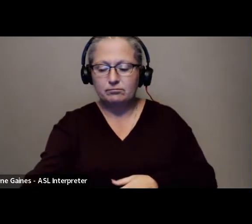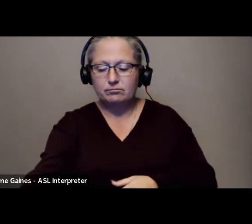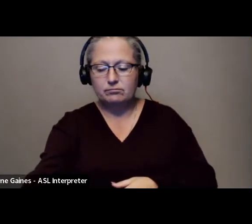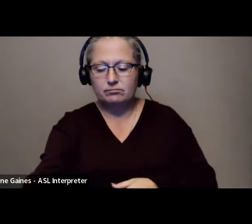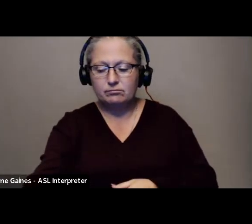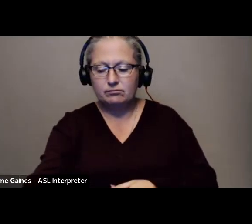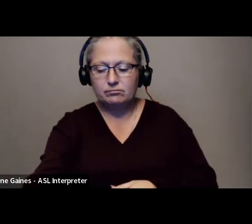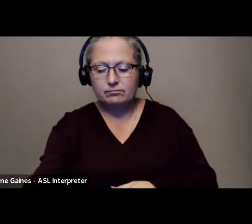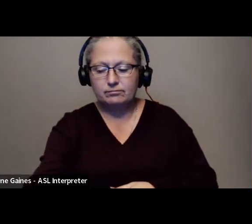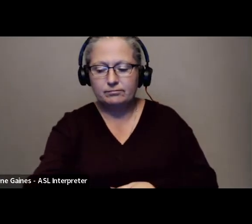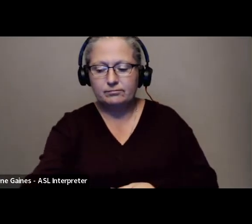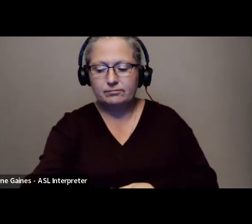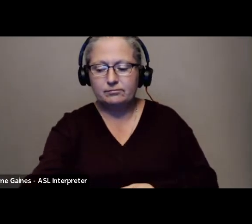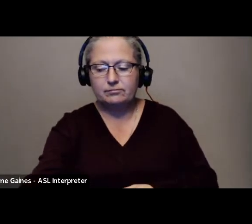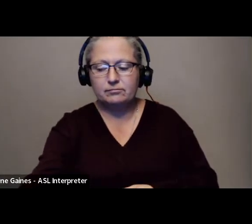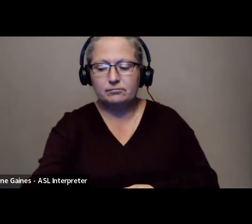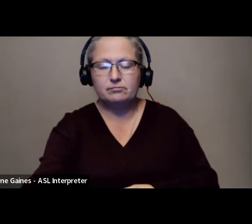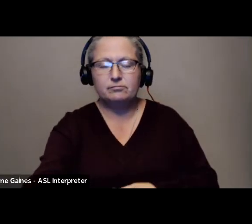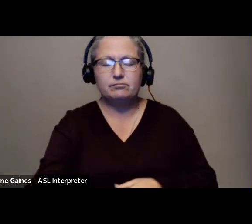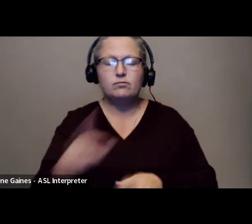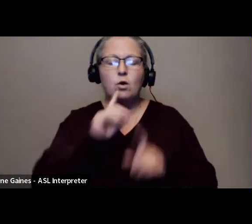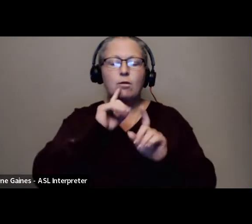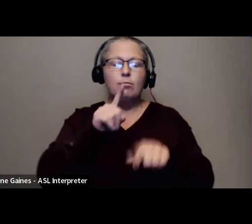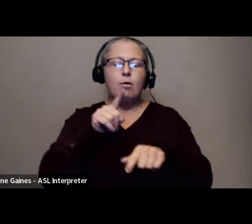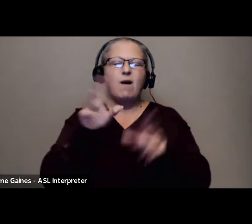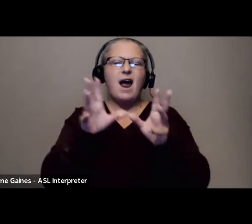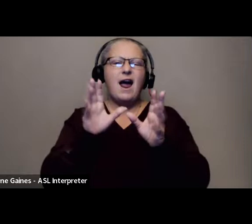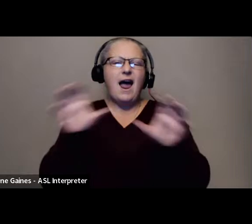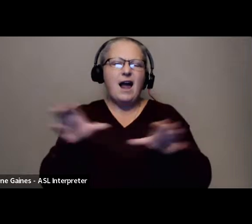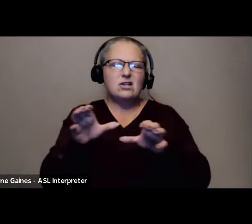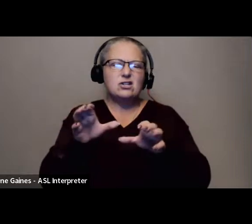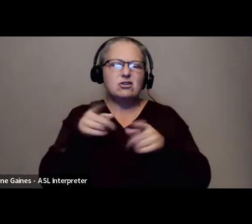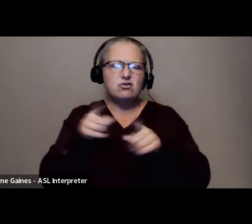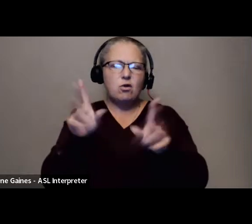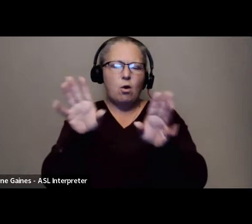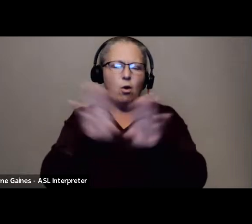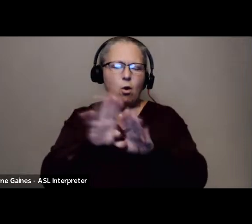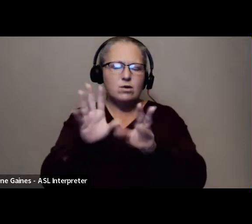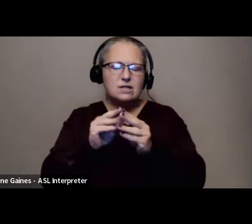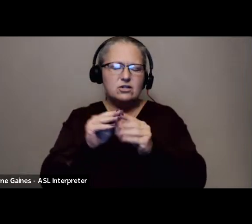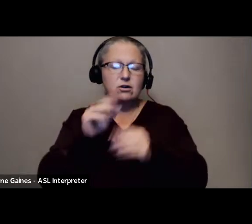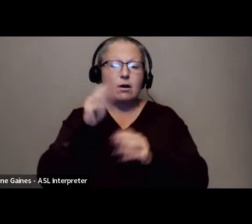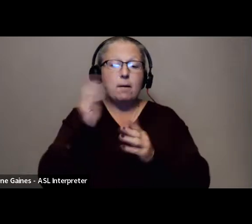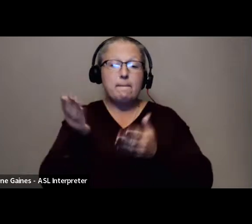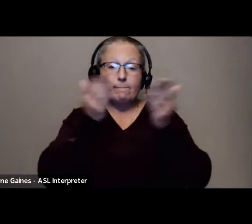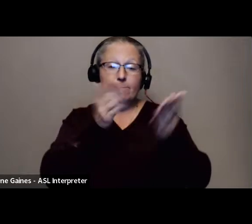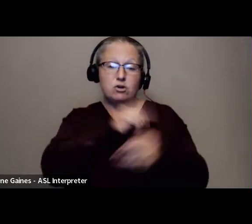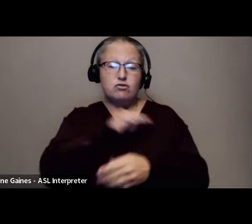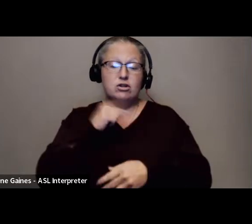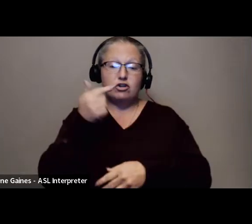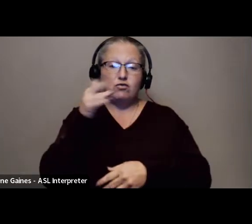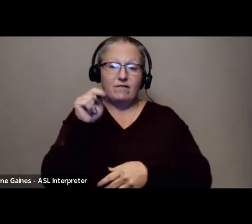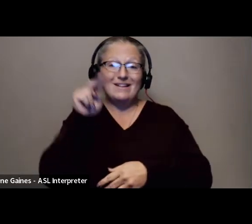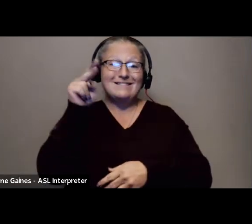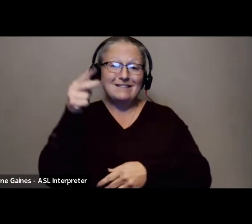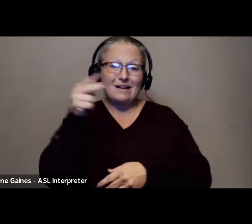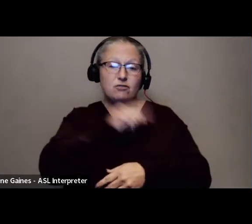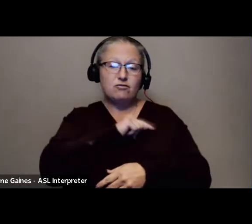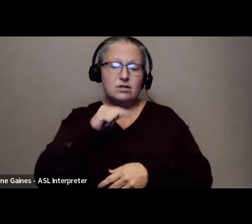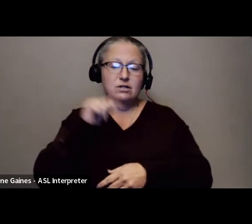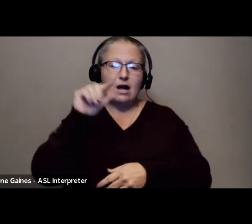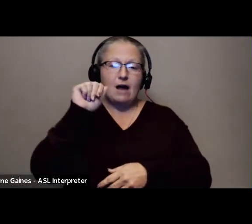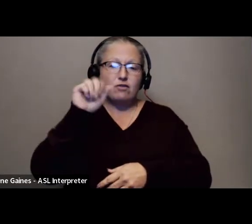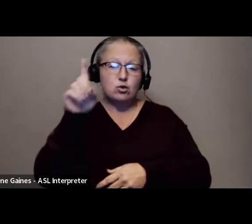Report of actions taken in closed session. In closed session, the board, upon motion of Trustee Griffin and seconded by Trustee Andrade